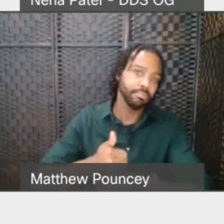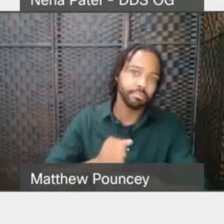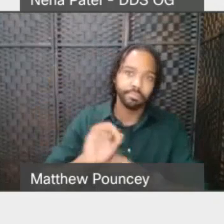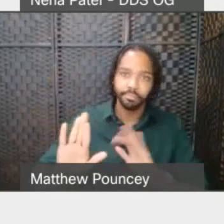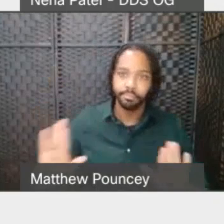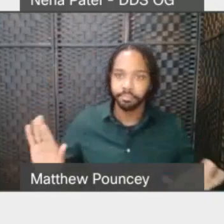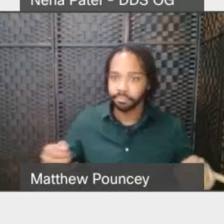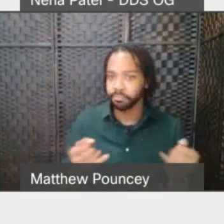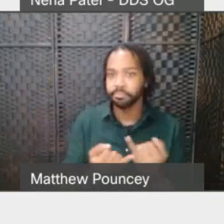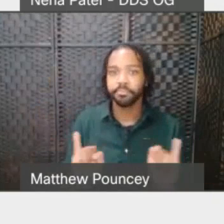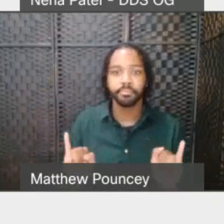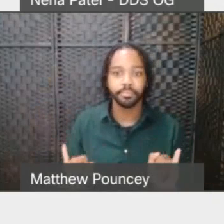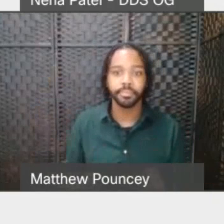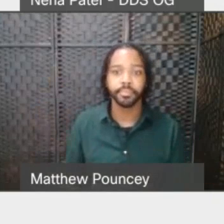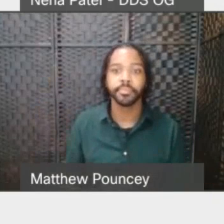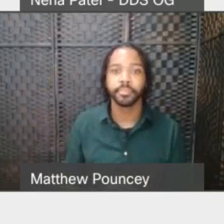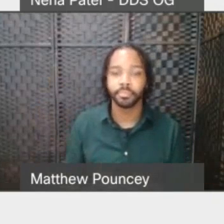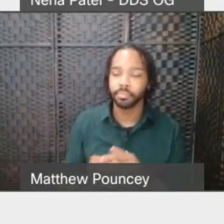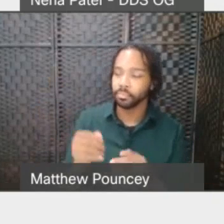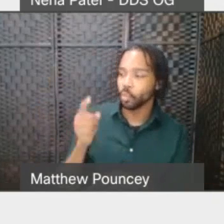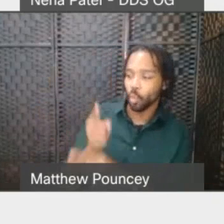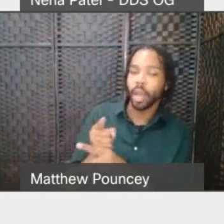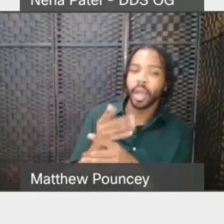That is correct. I want to stress that